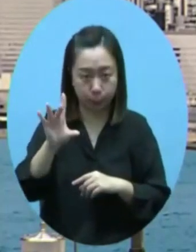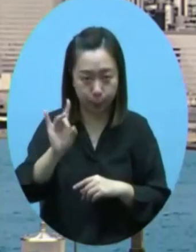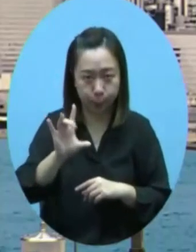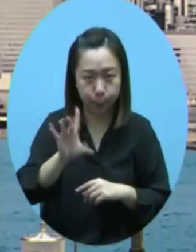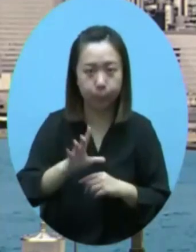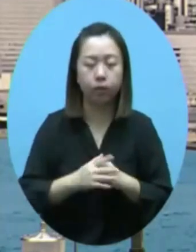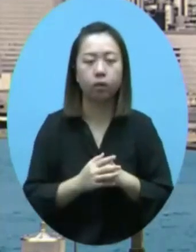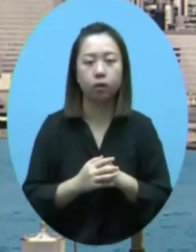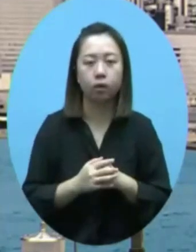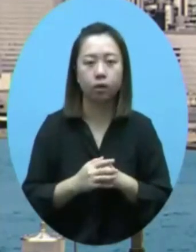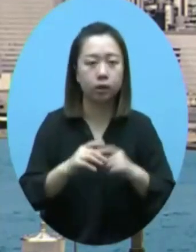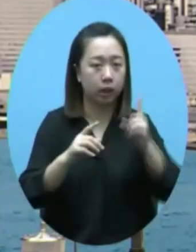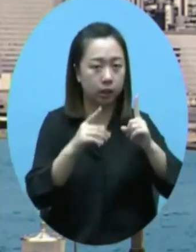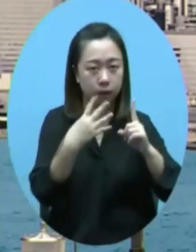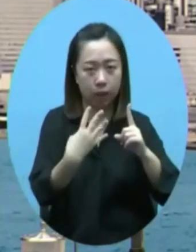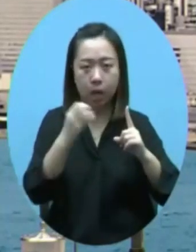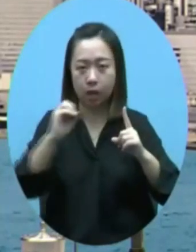15-year-old girl,